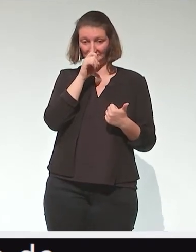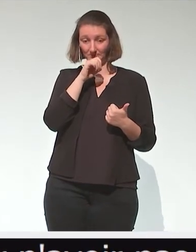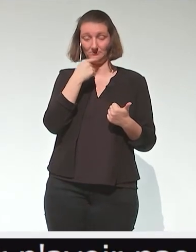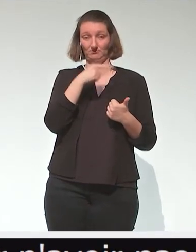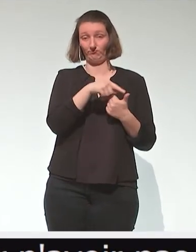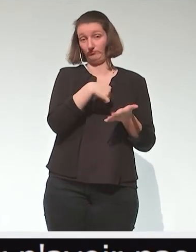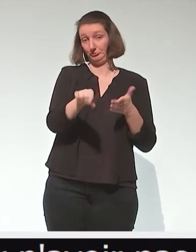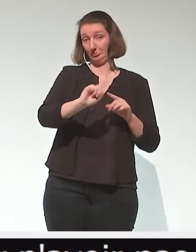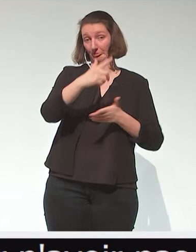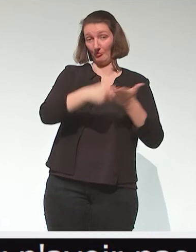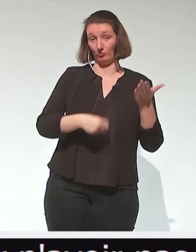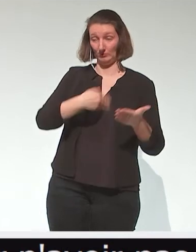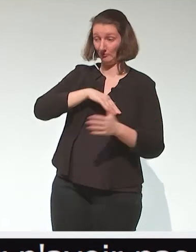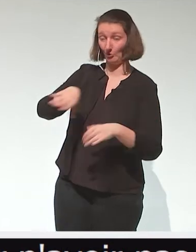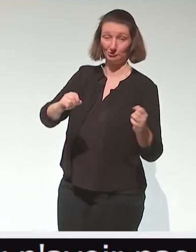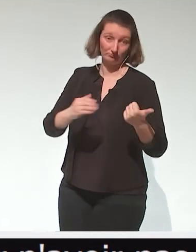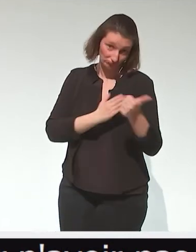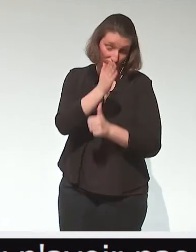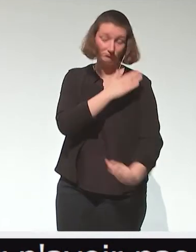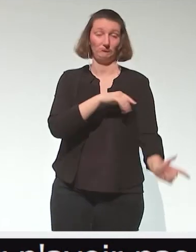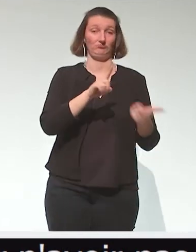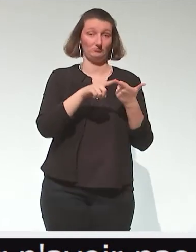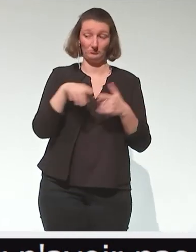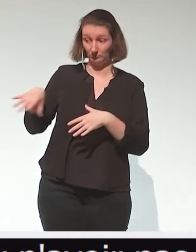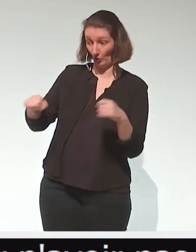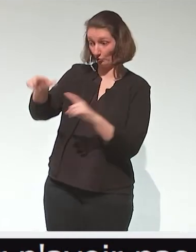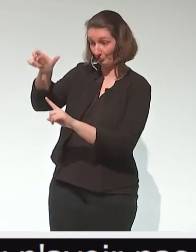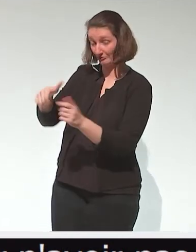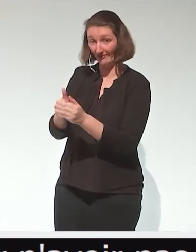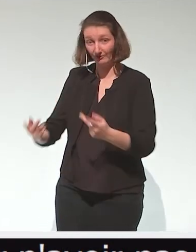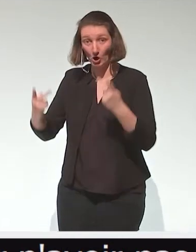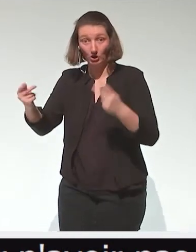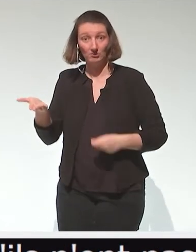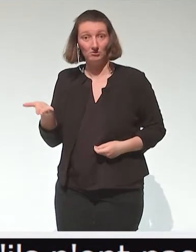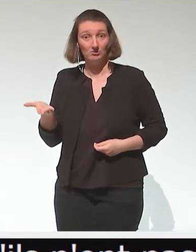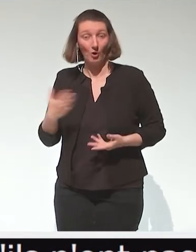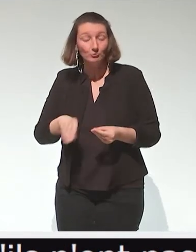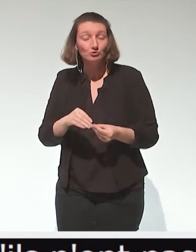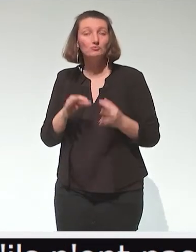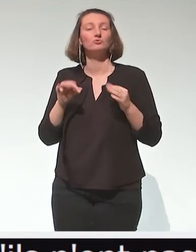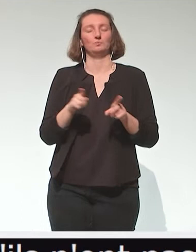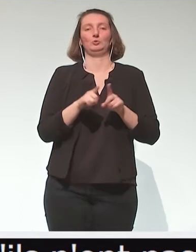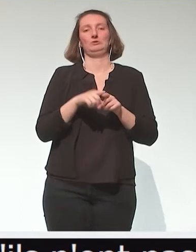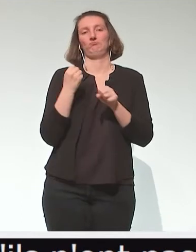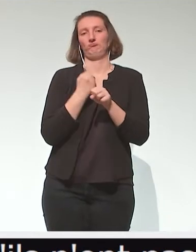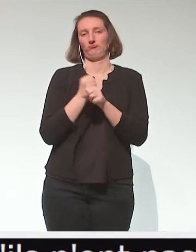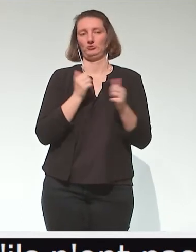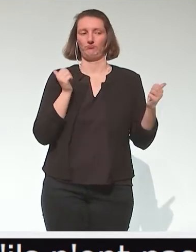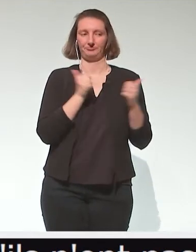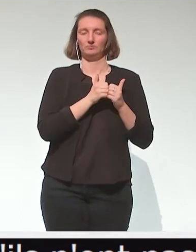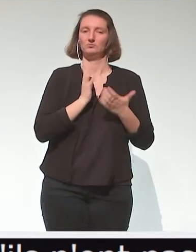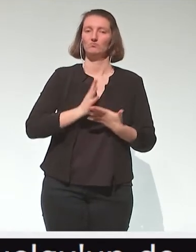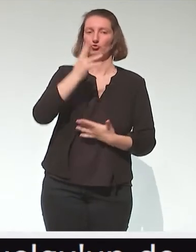have a European project where the person with disability registers at their local